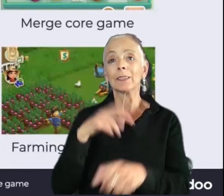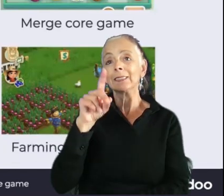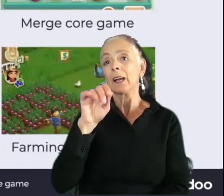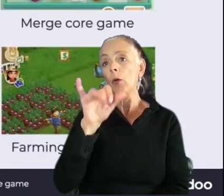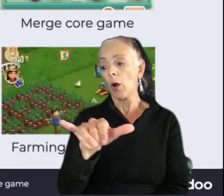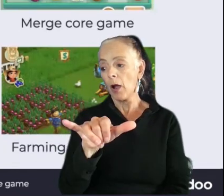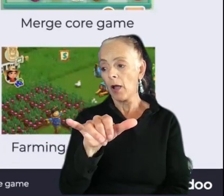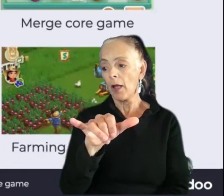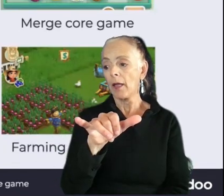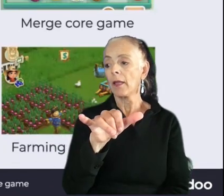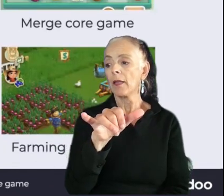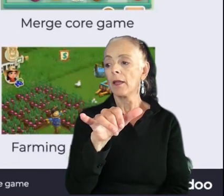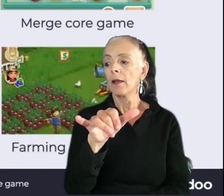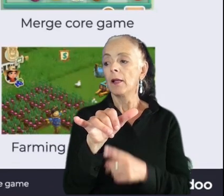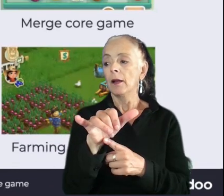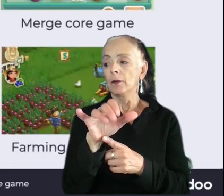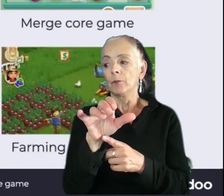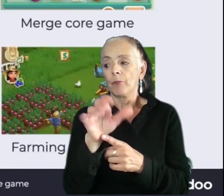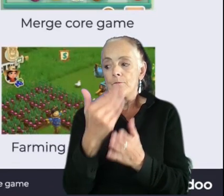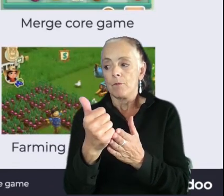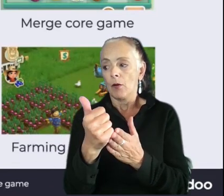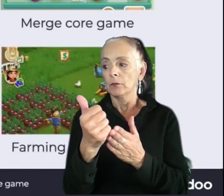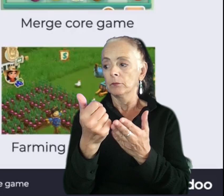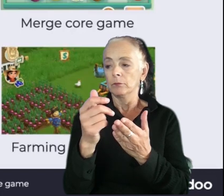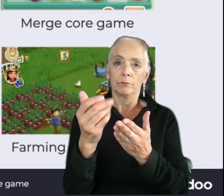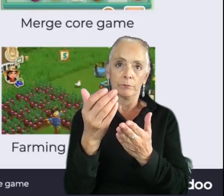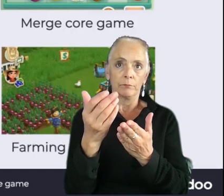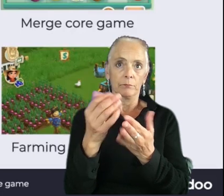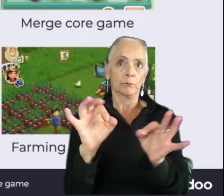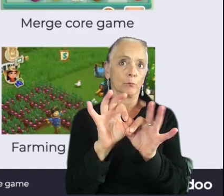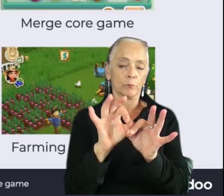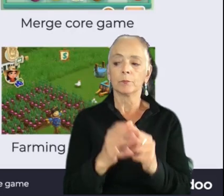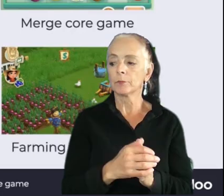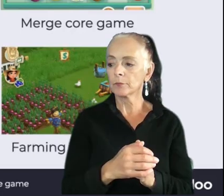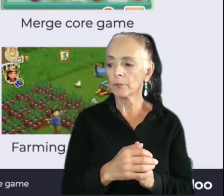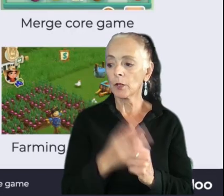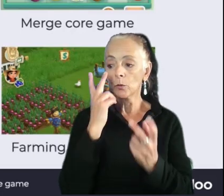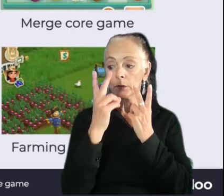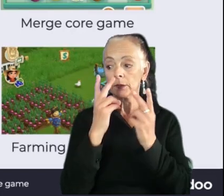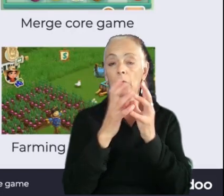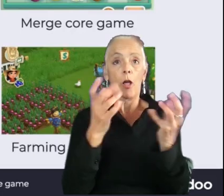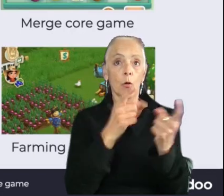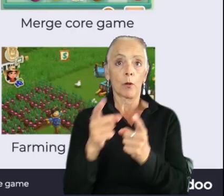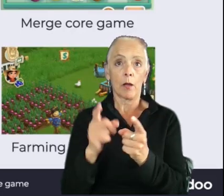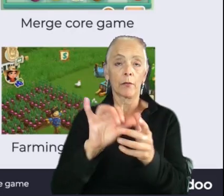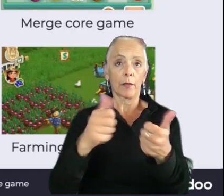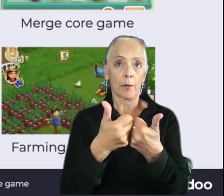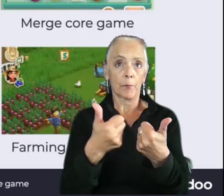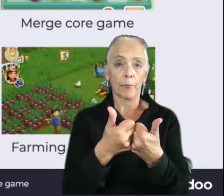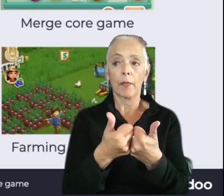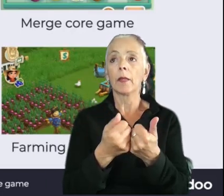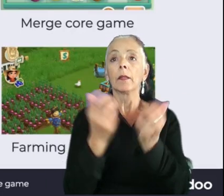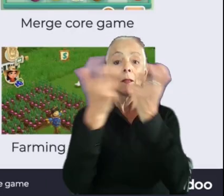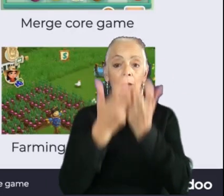feature, which is another big point of innovation. So as you can see, there is a lot going on in this game, and